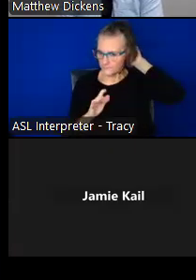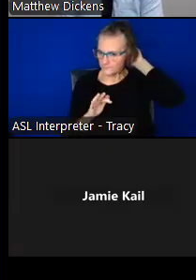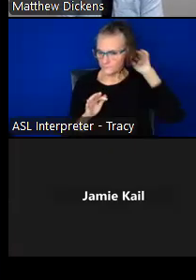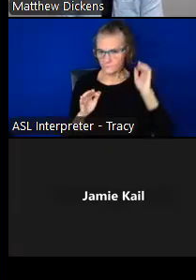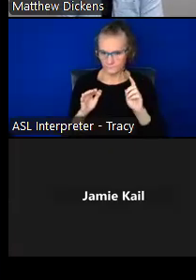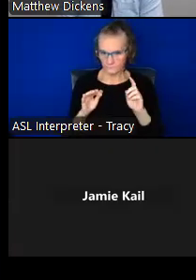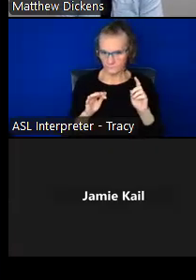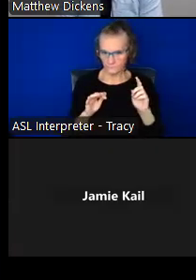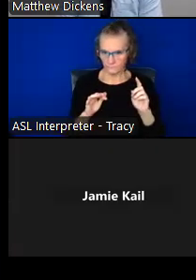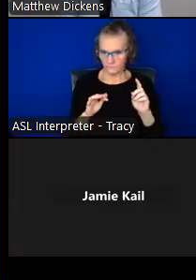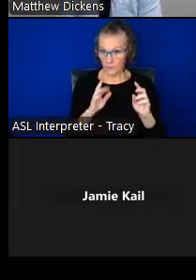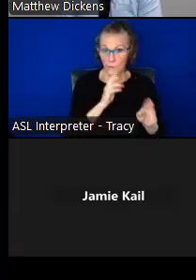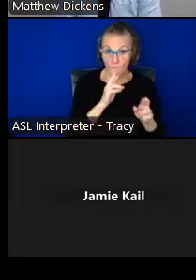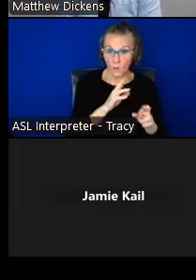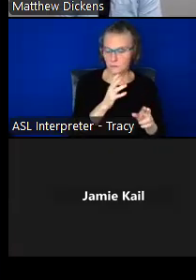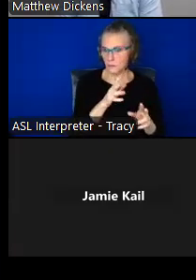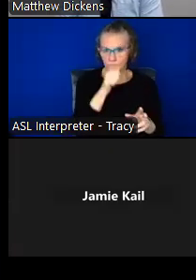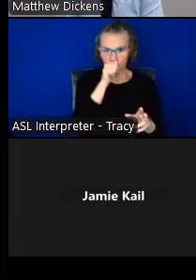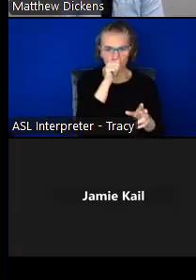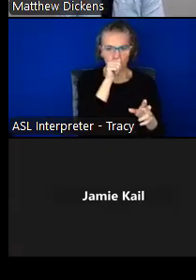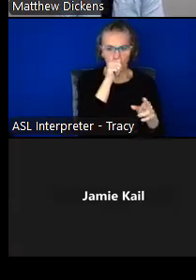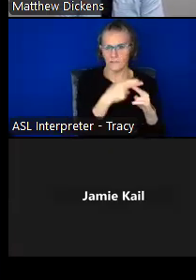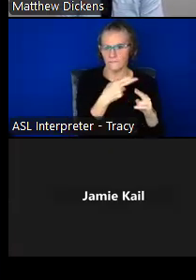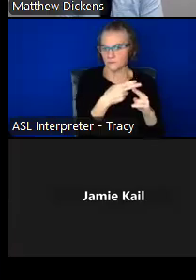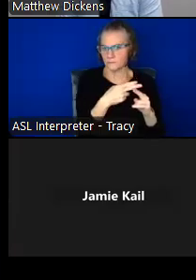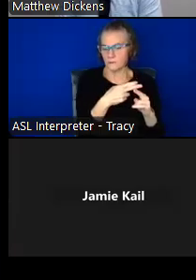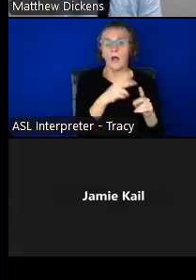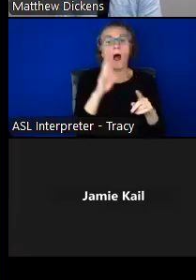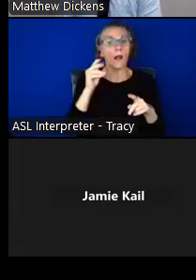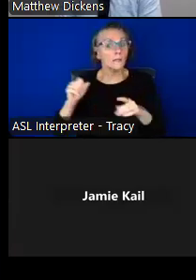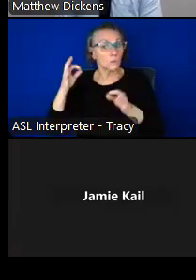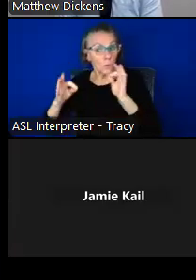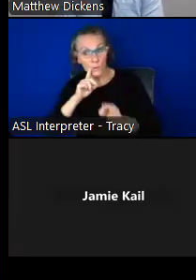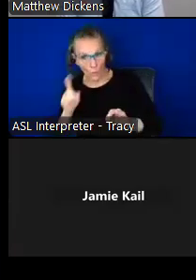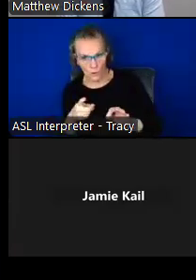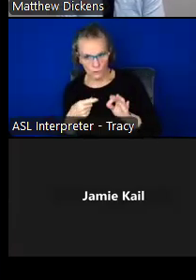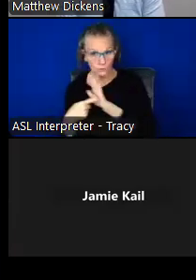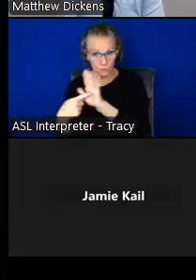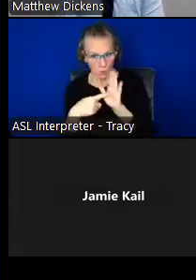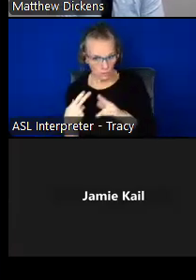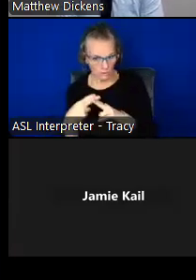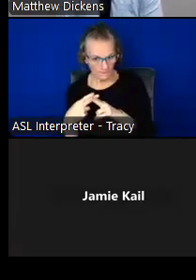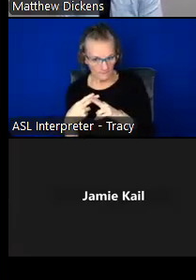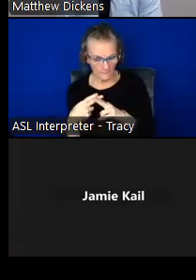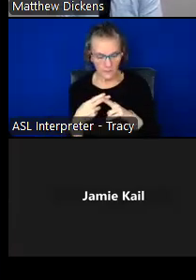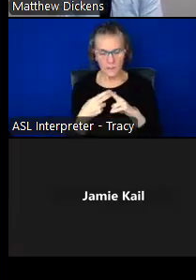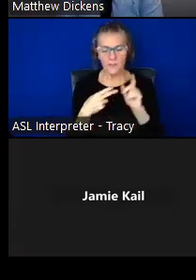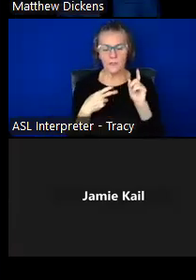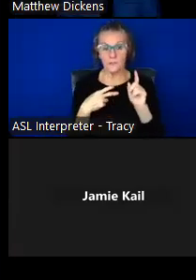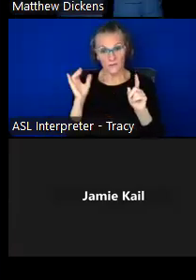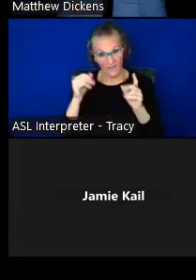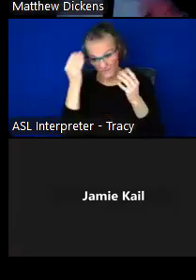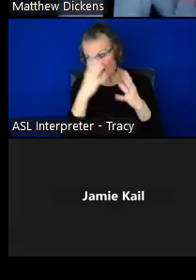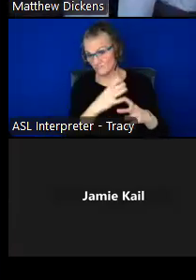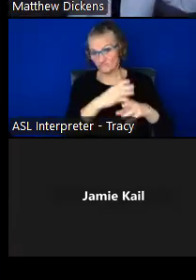intakes are confidential. We don't reveal the name of the reporter unless it's ordered by the court. And so that information